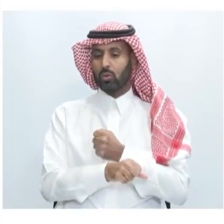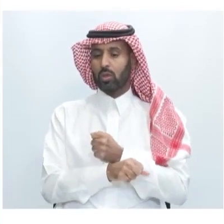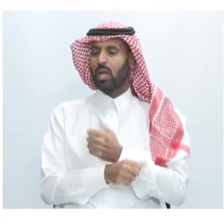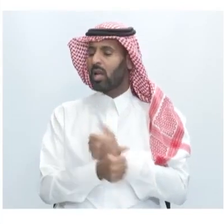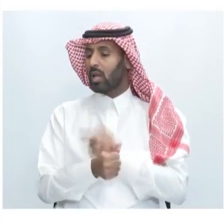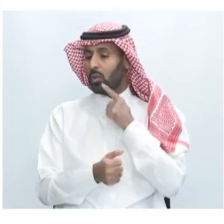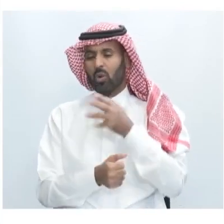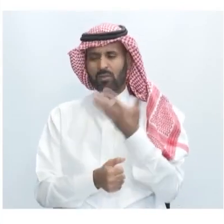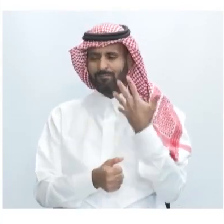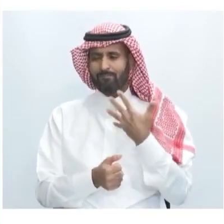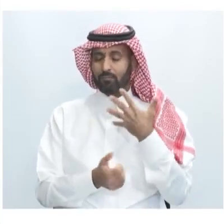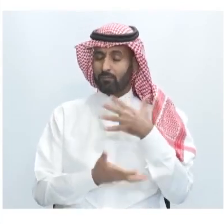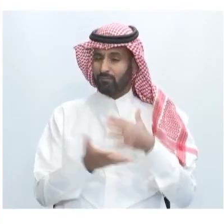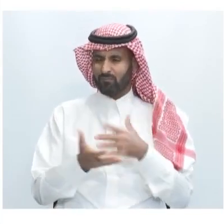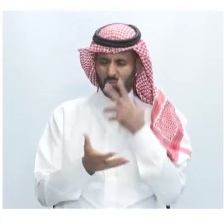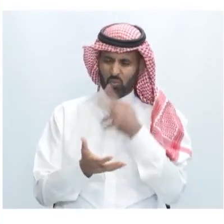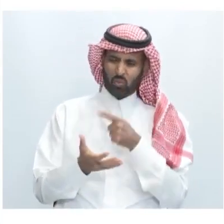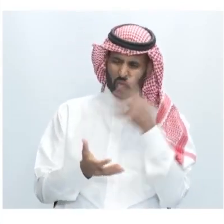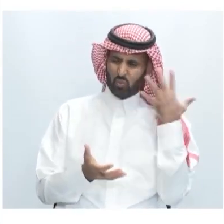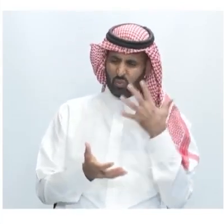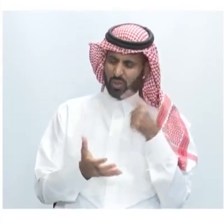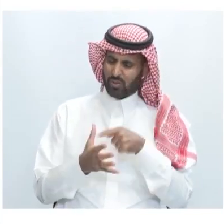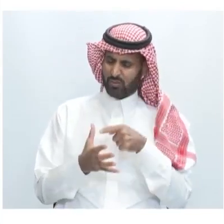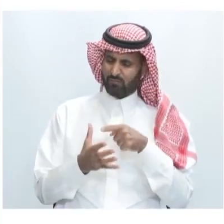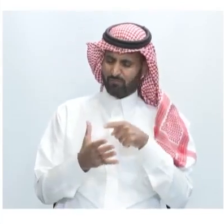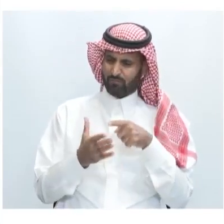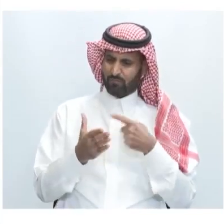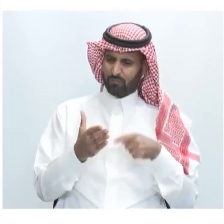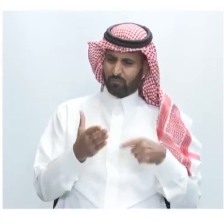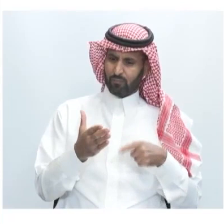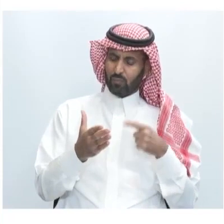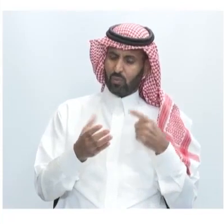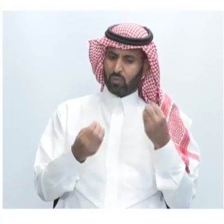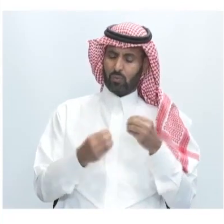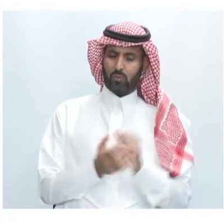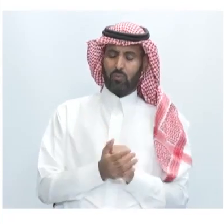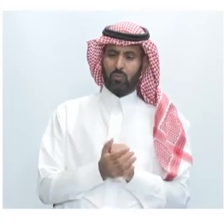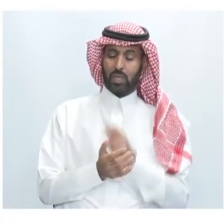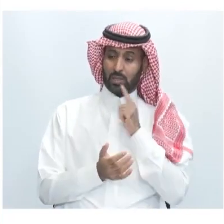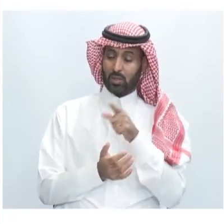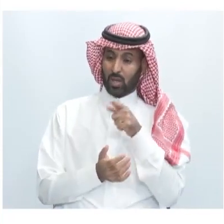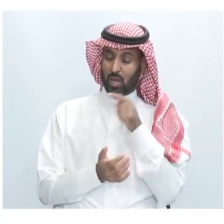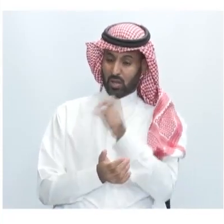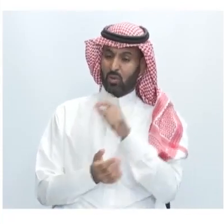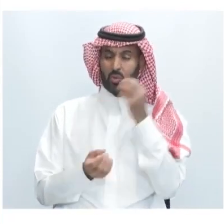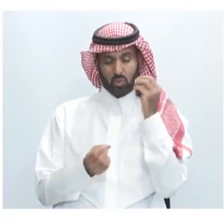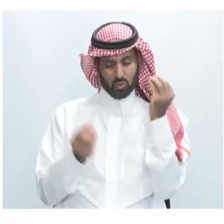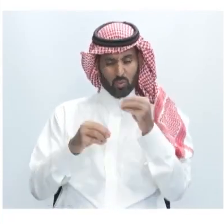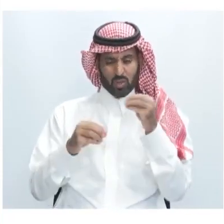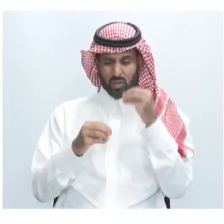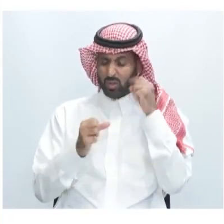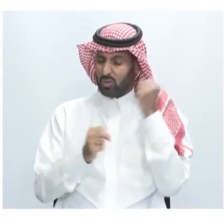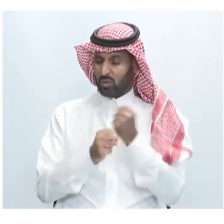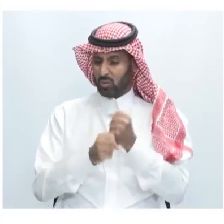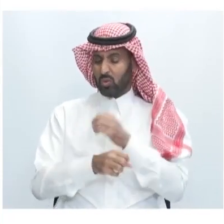the problem? Why does she seem confused? So, yes, she has too much to do.